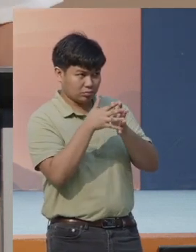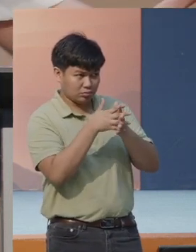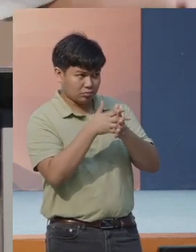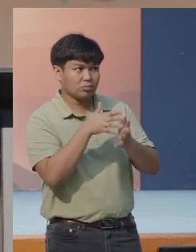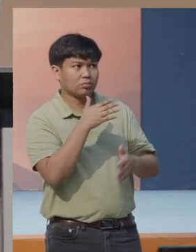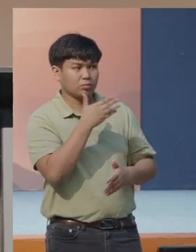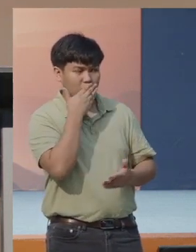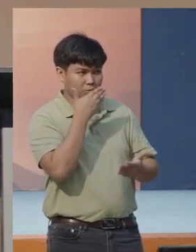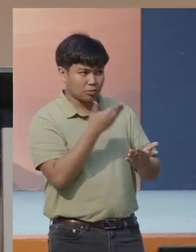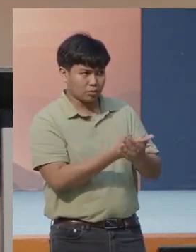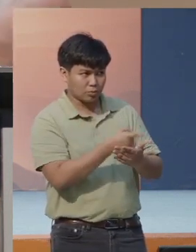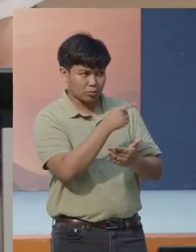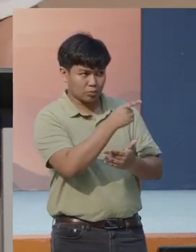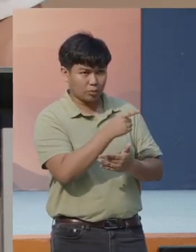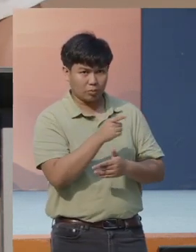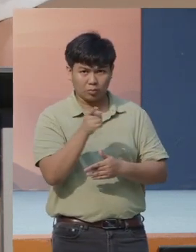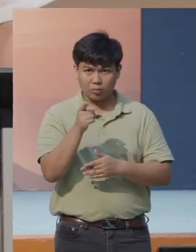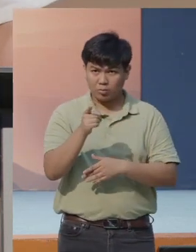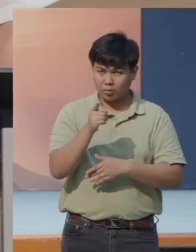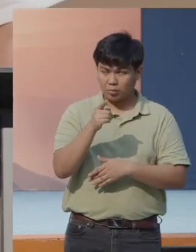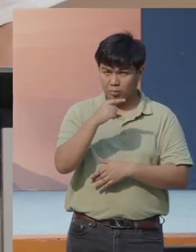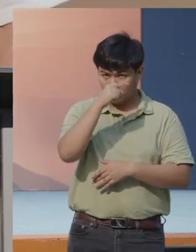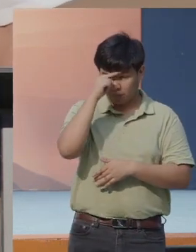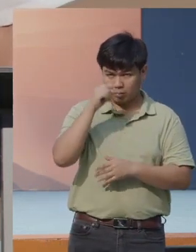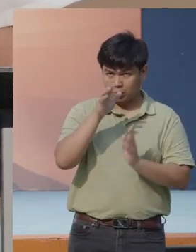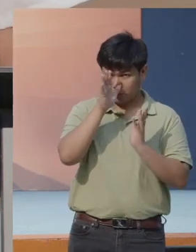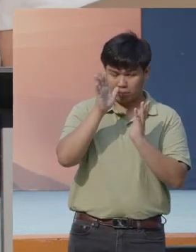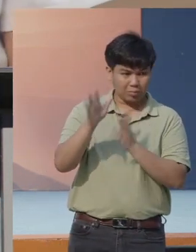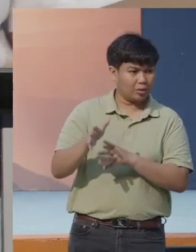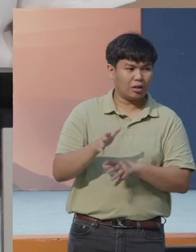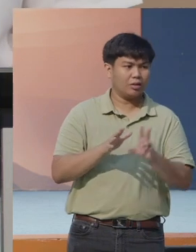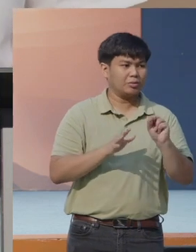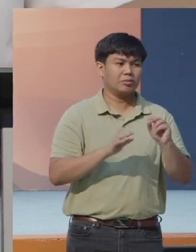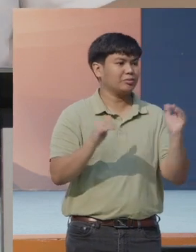the newness of God in you.